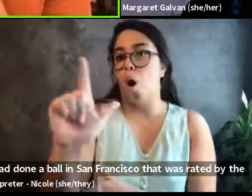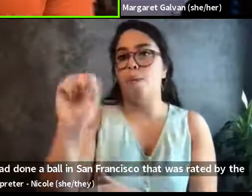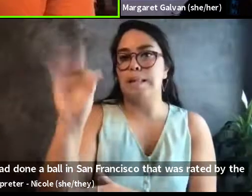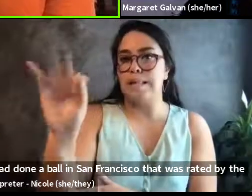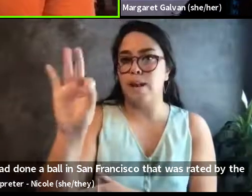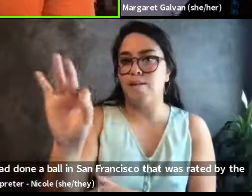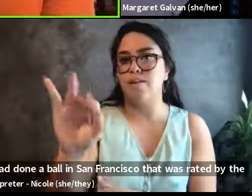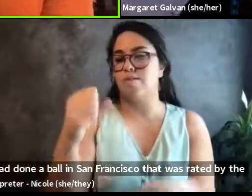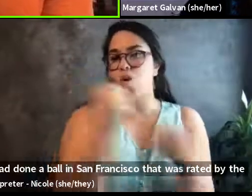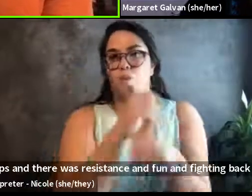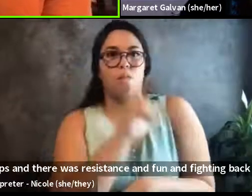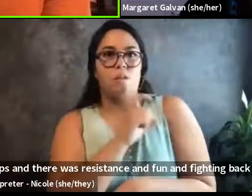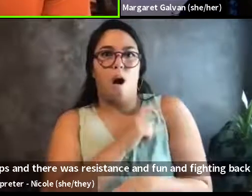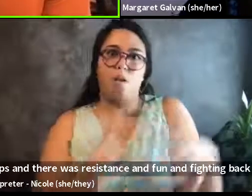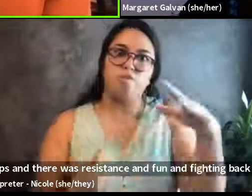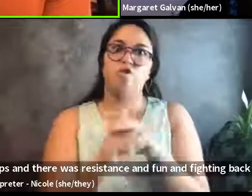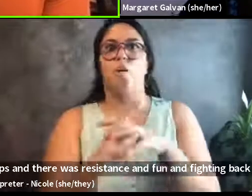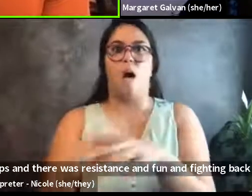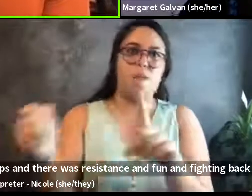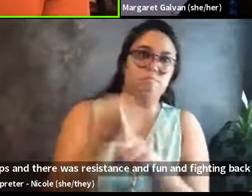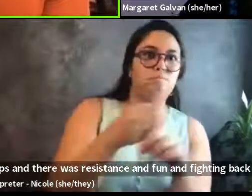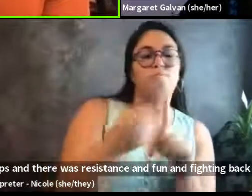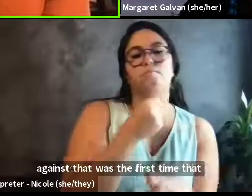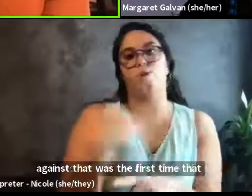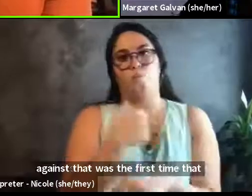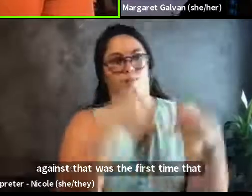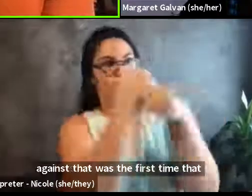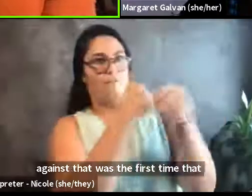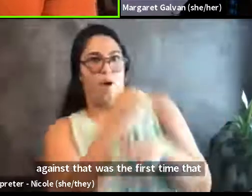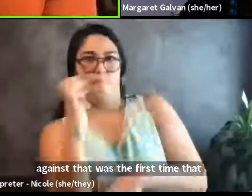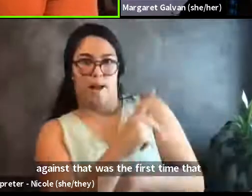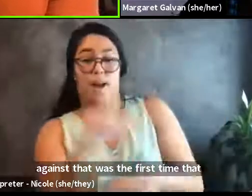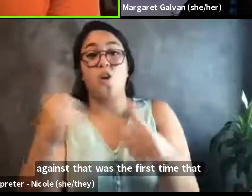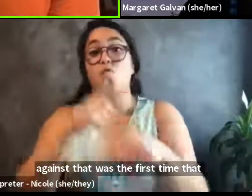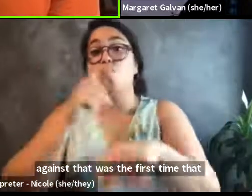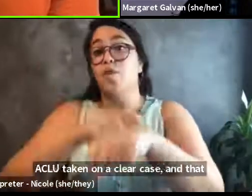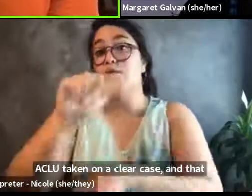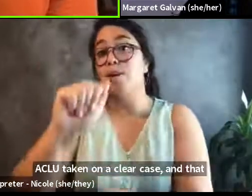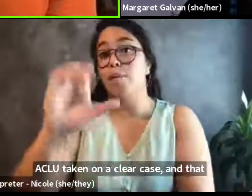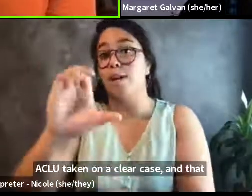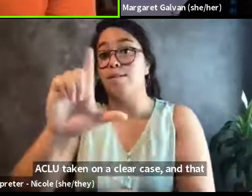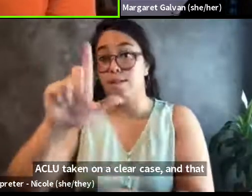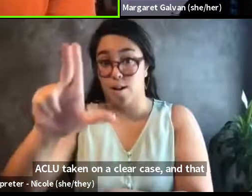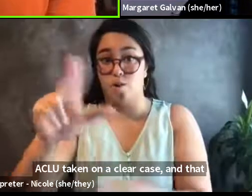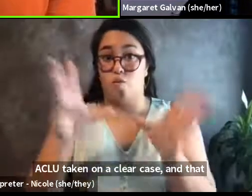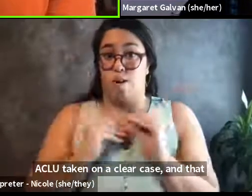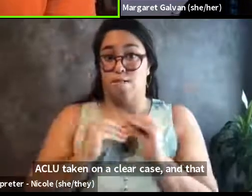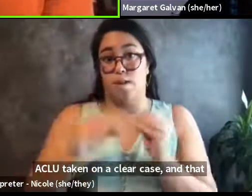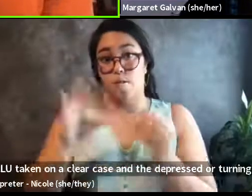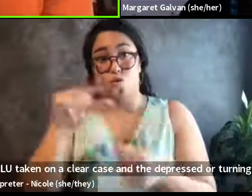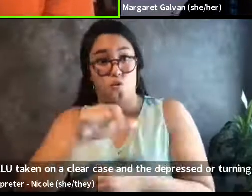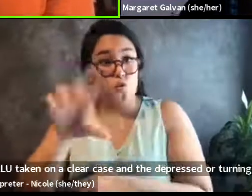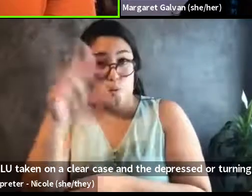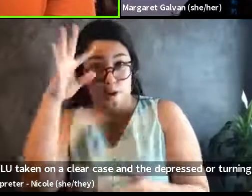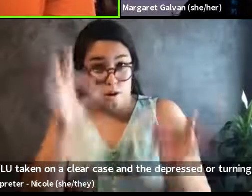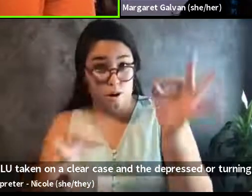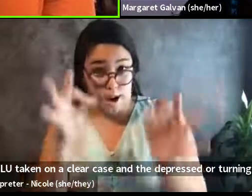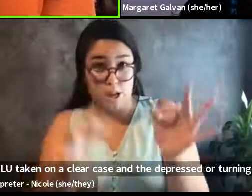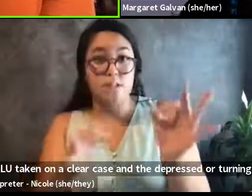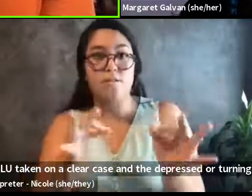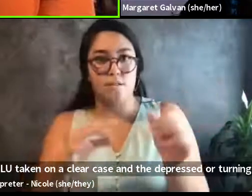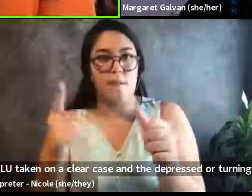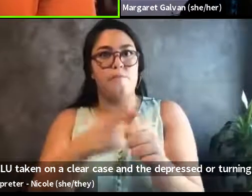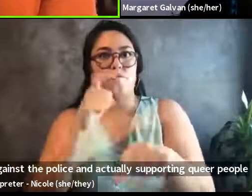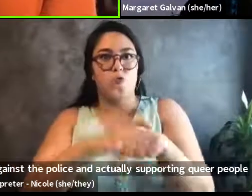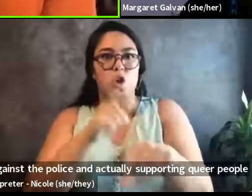back against that. It was the first time the ACLU had taken on a queer case and that the press started turning against the police and actually supporting